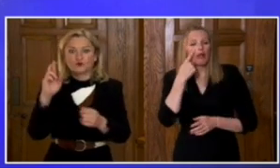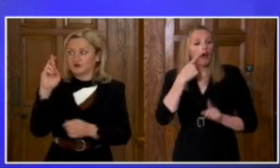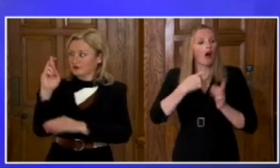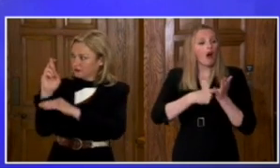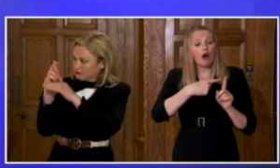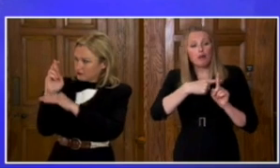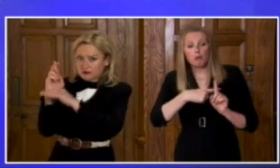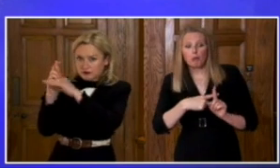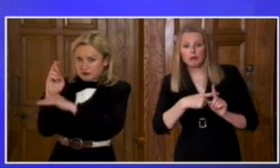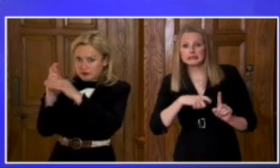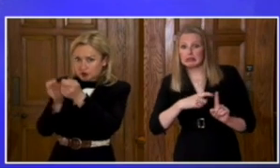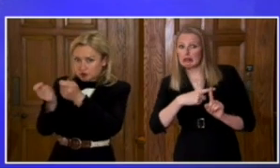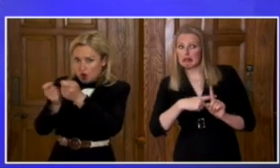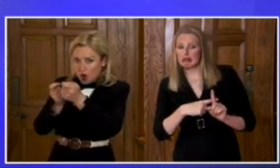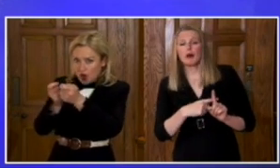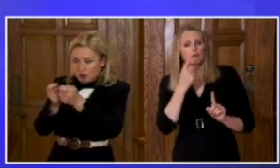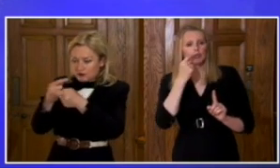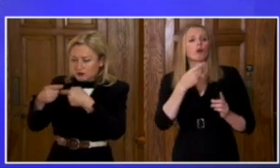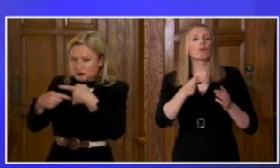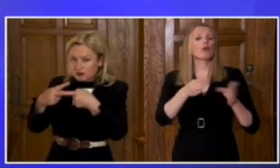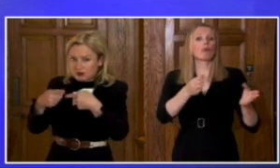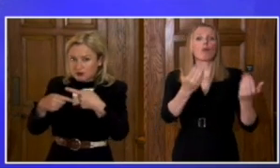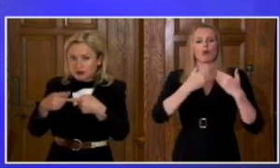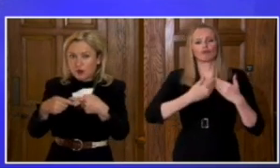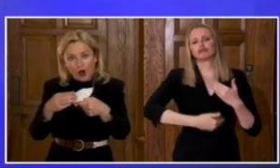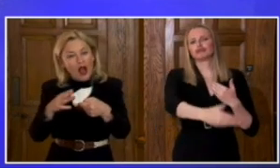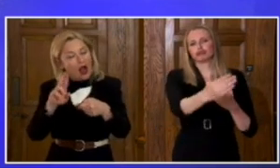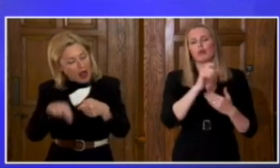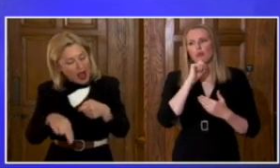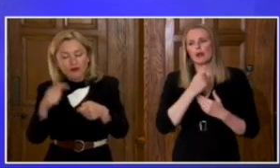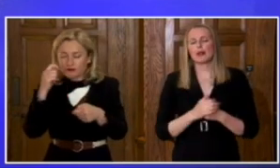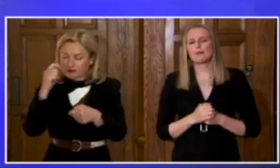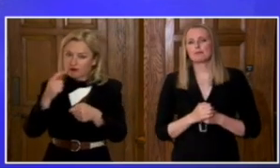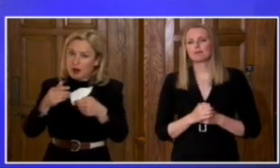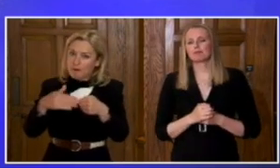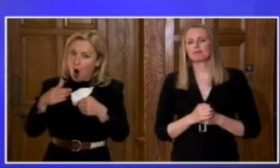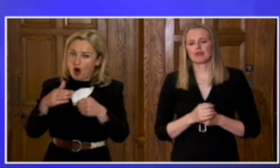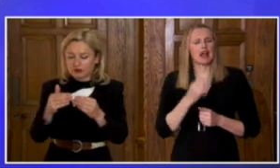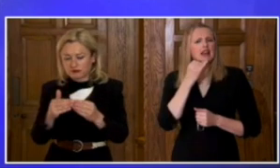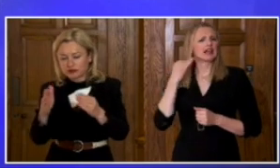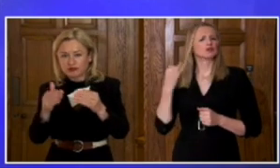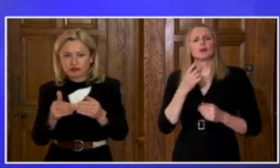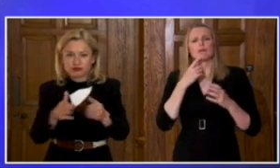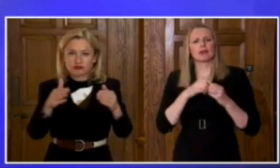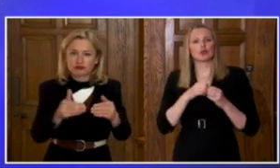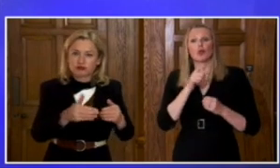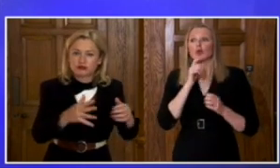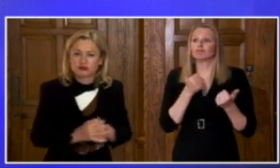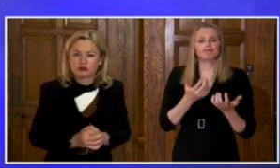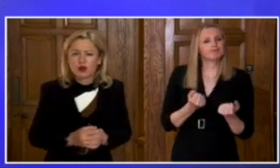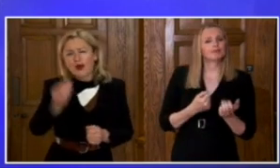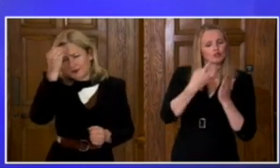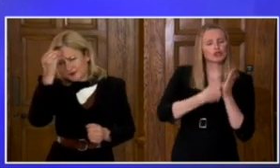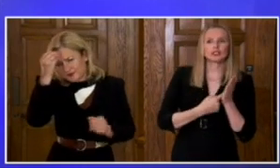further expansion can be considered over the coming weeks. So as I indicated last week, if people act in line with the